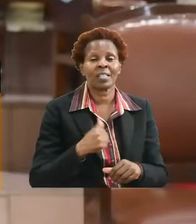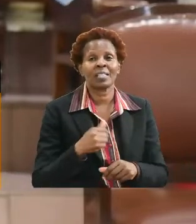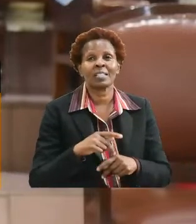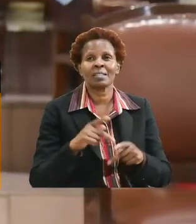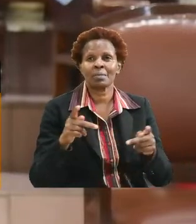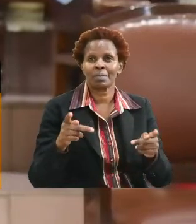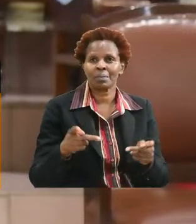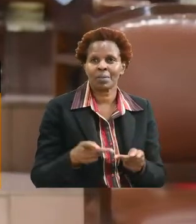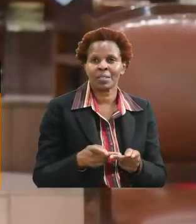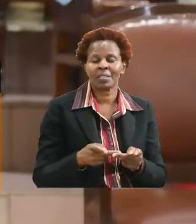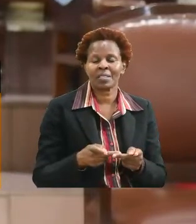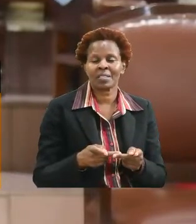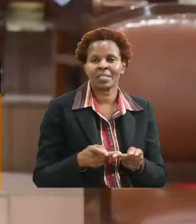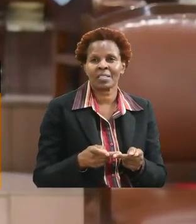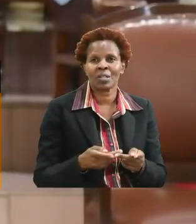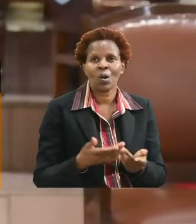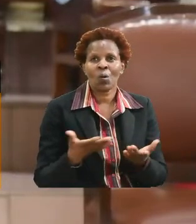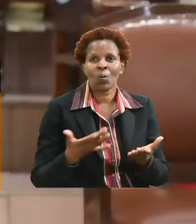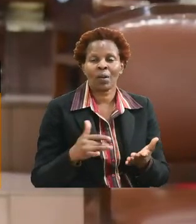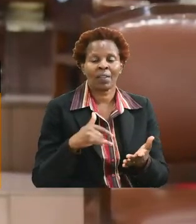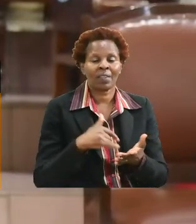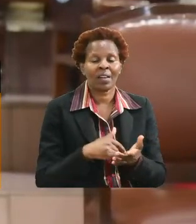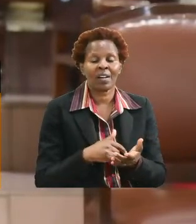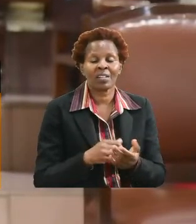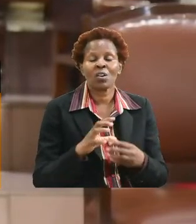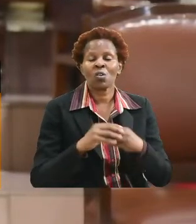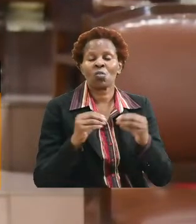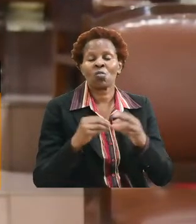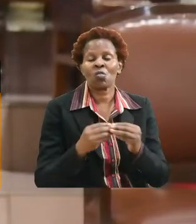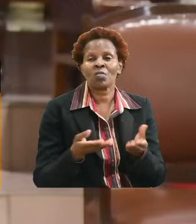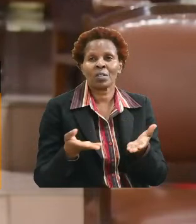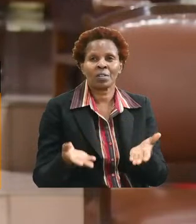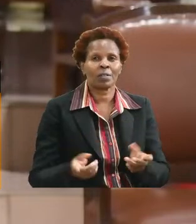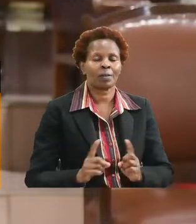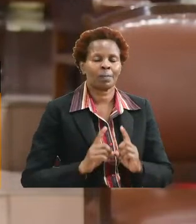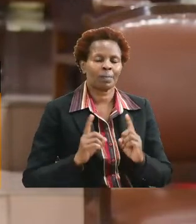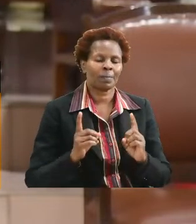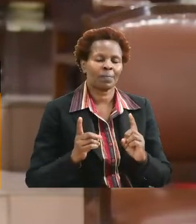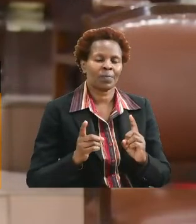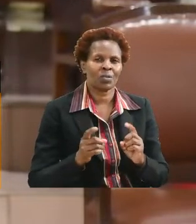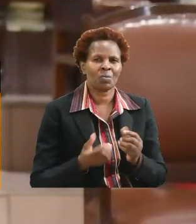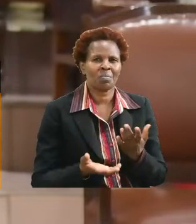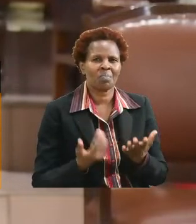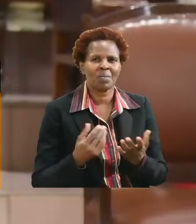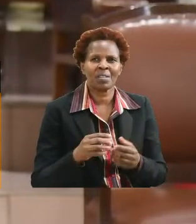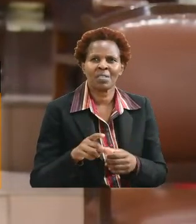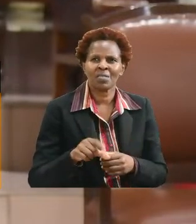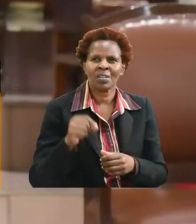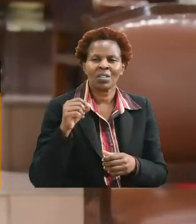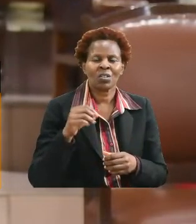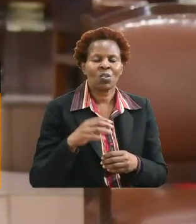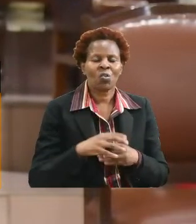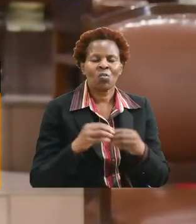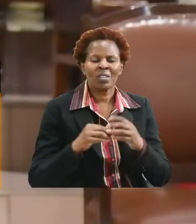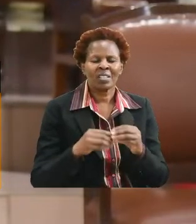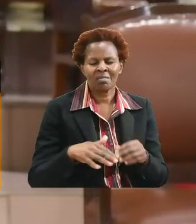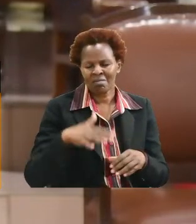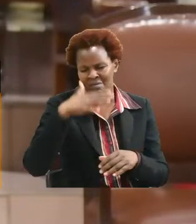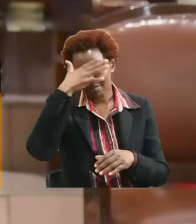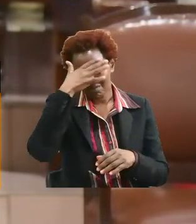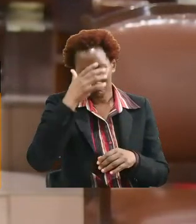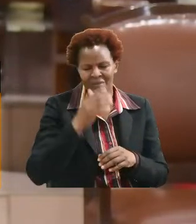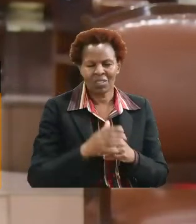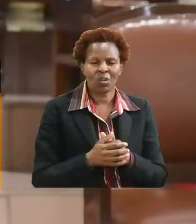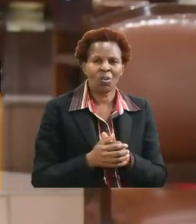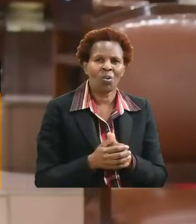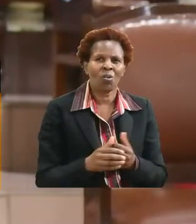in places where that comfort is not found. We may want to find comfort in alcohol. We may want